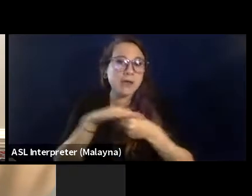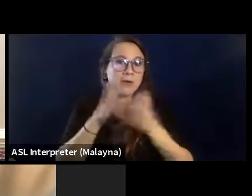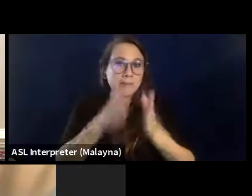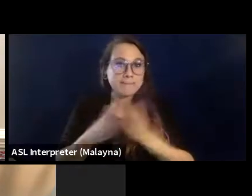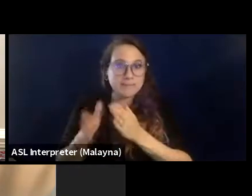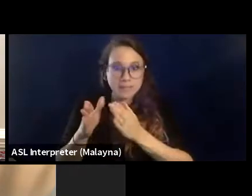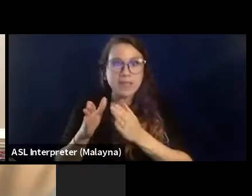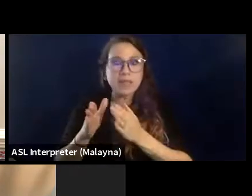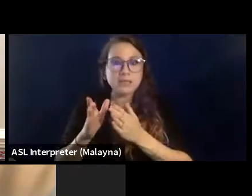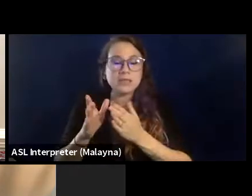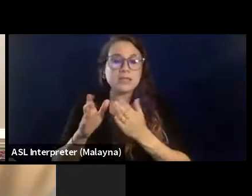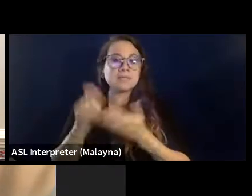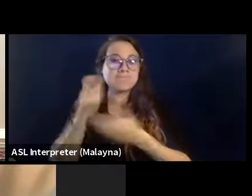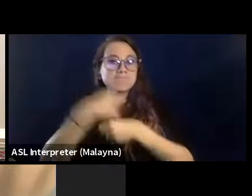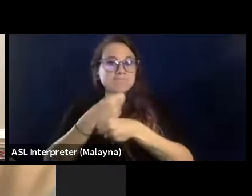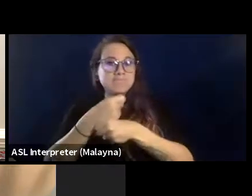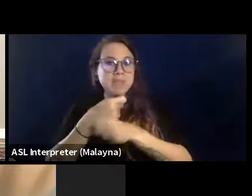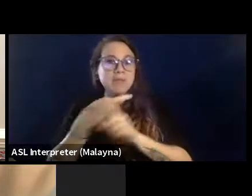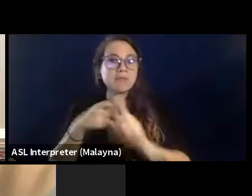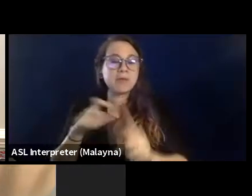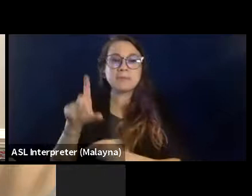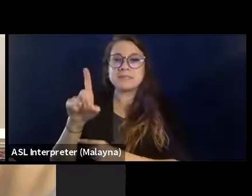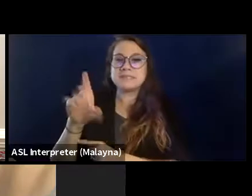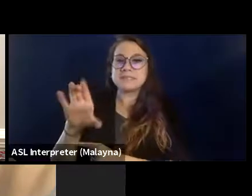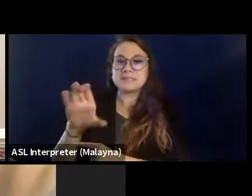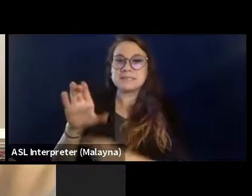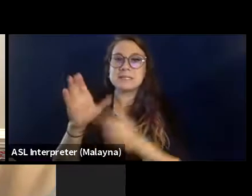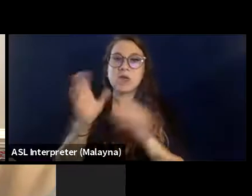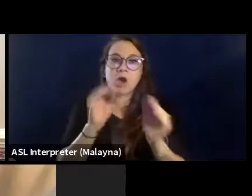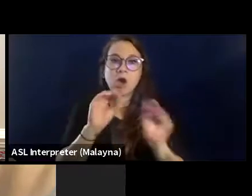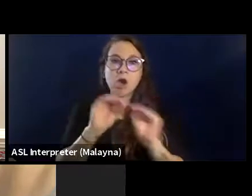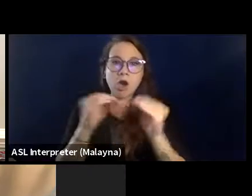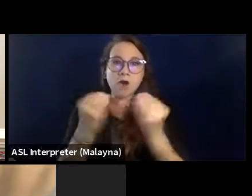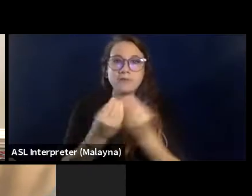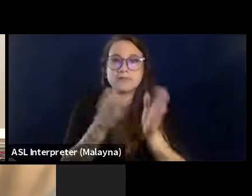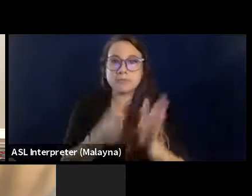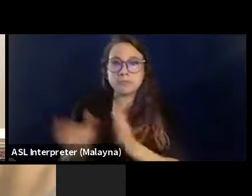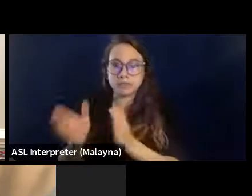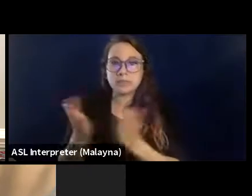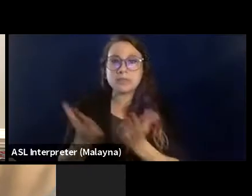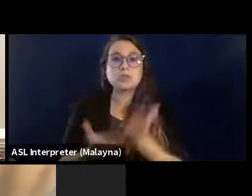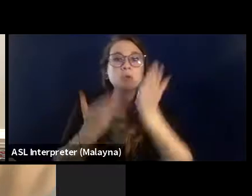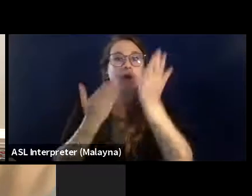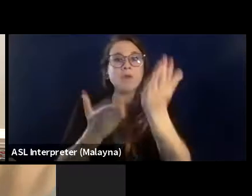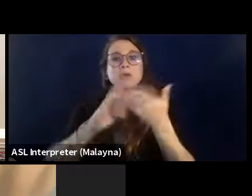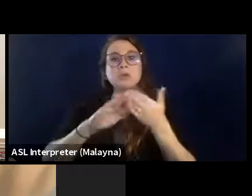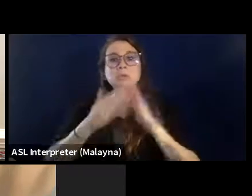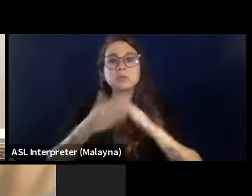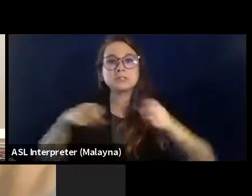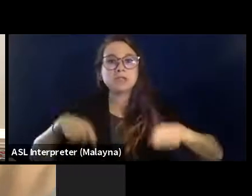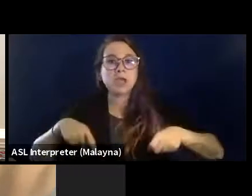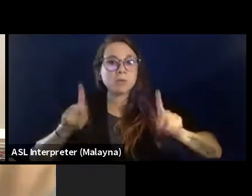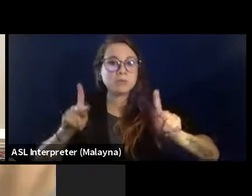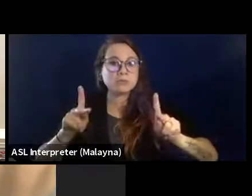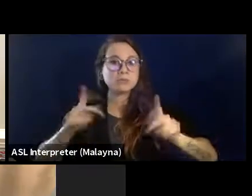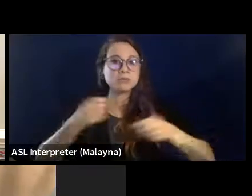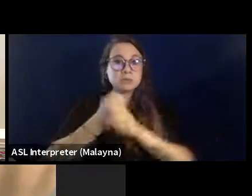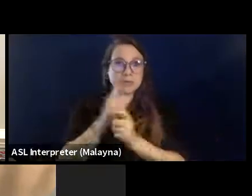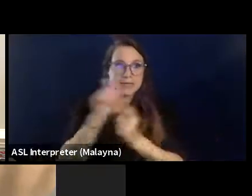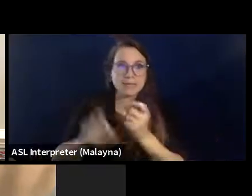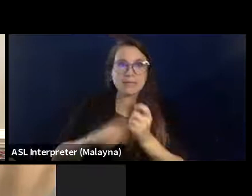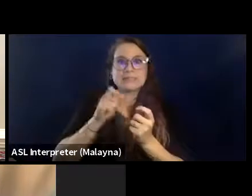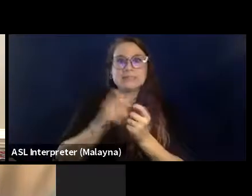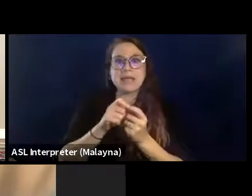together by the DC Office of Planning to offer communities the opportunity to make exactly the kind